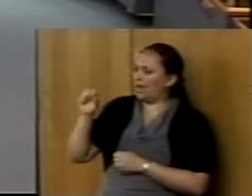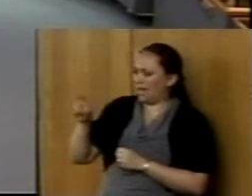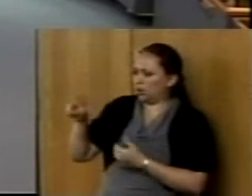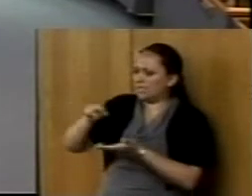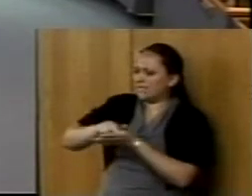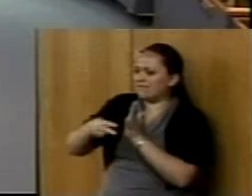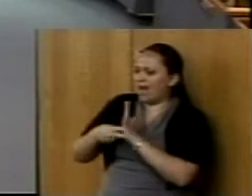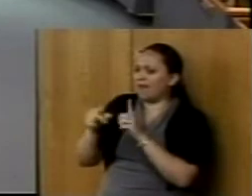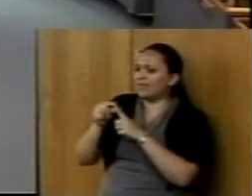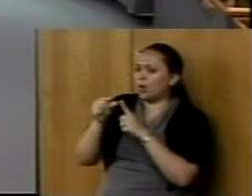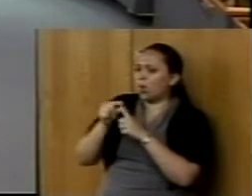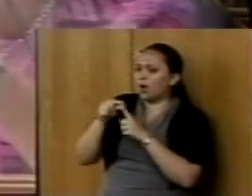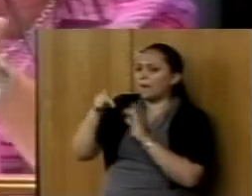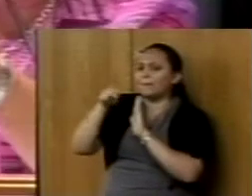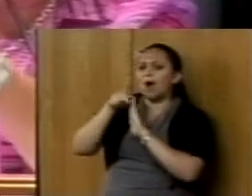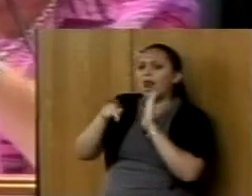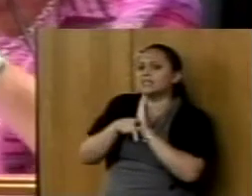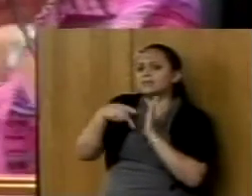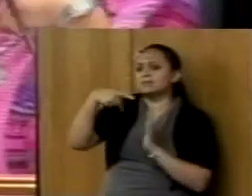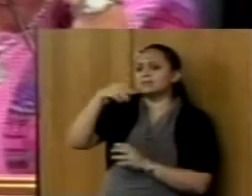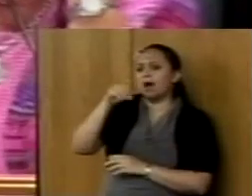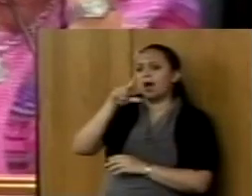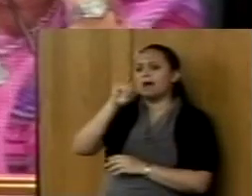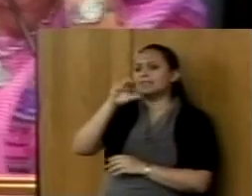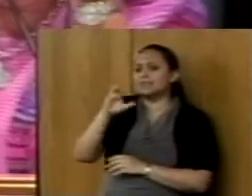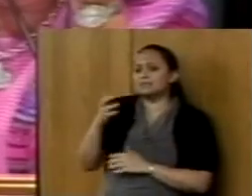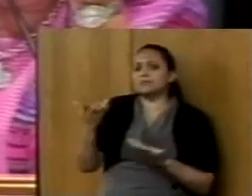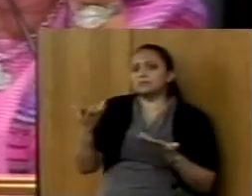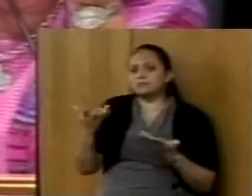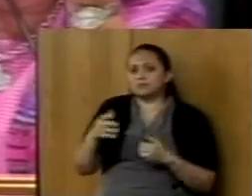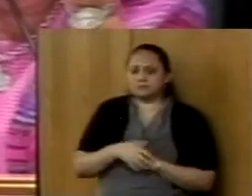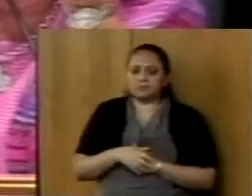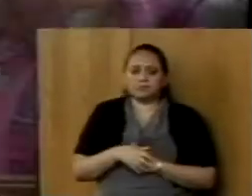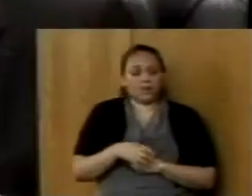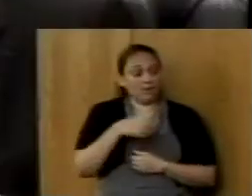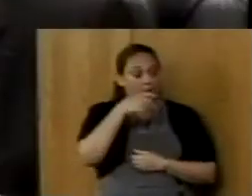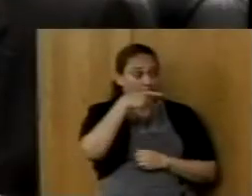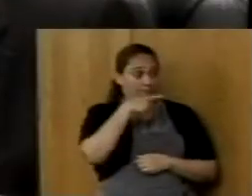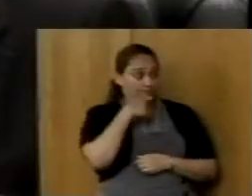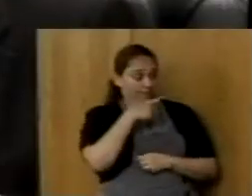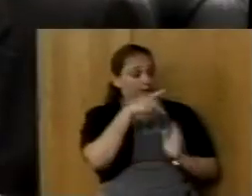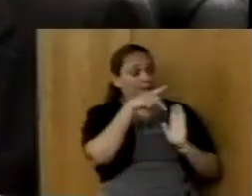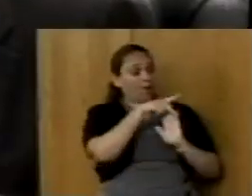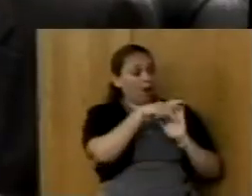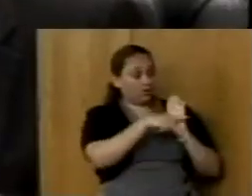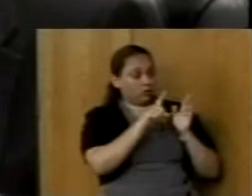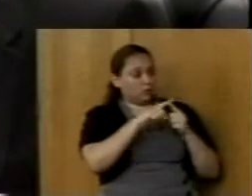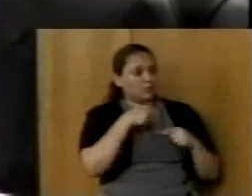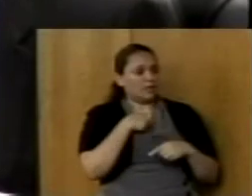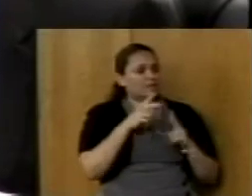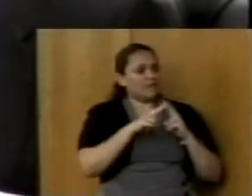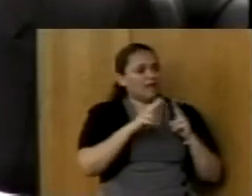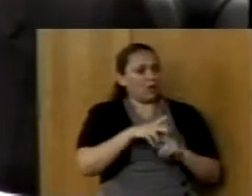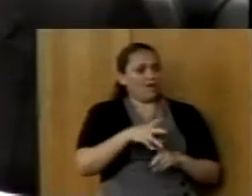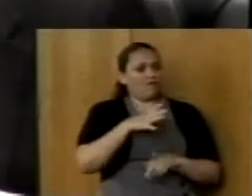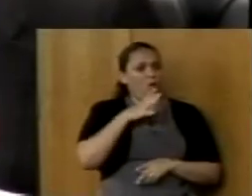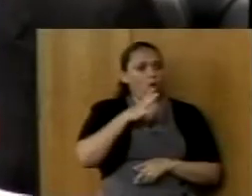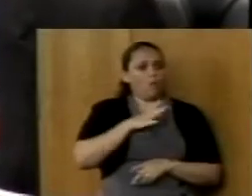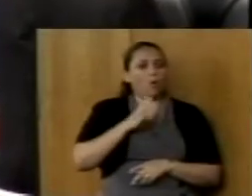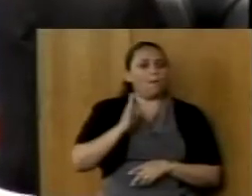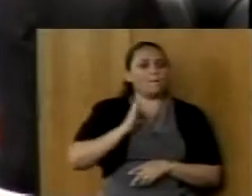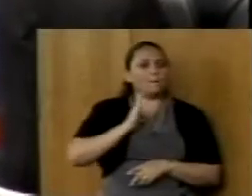policy? What, just in a nutshell? Policy to me would be a very formal